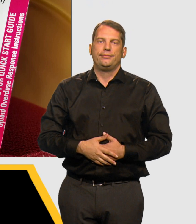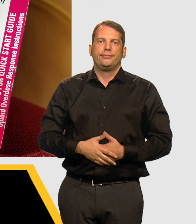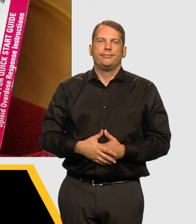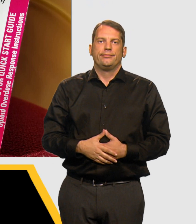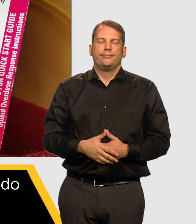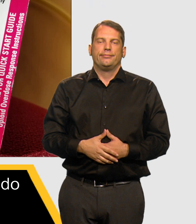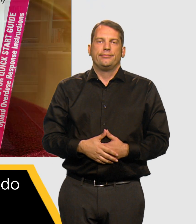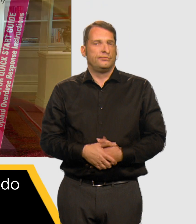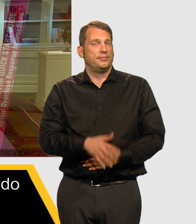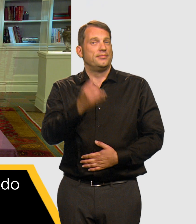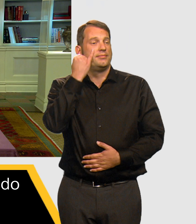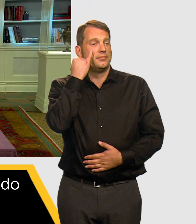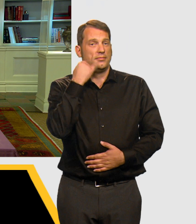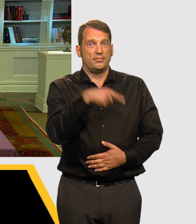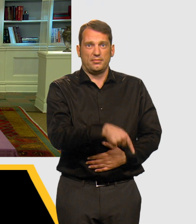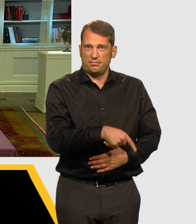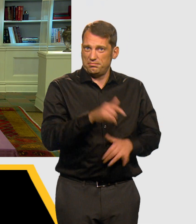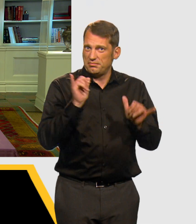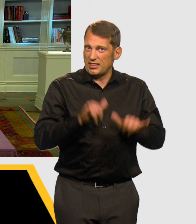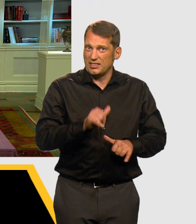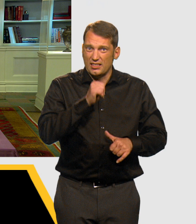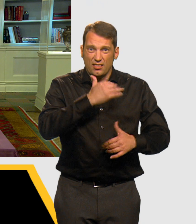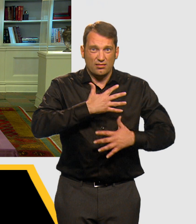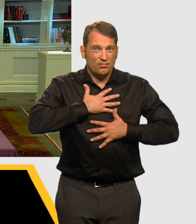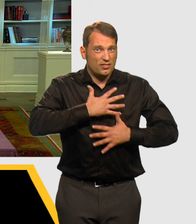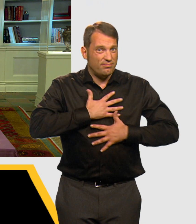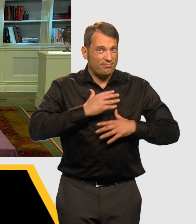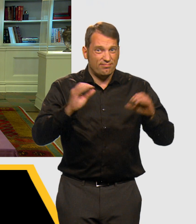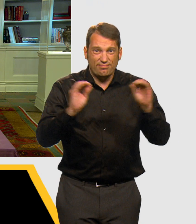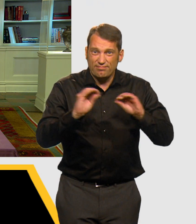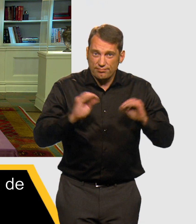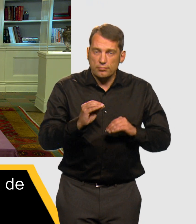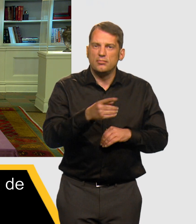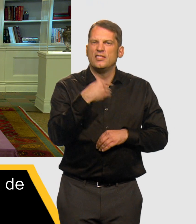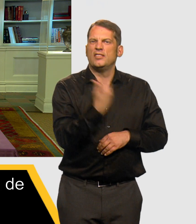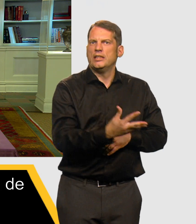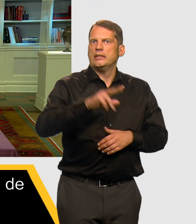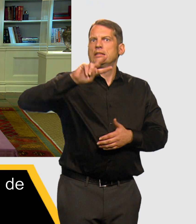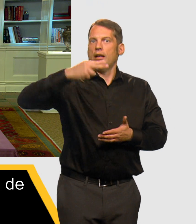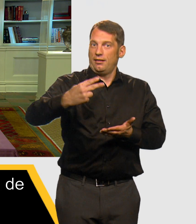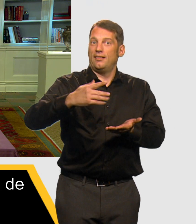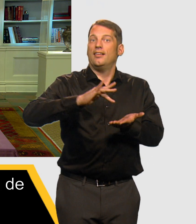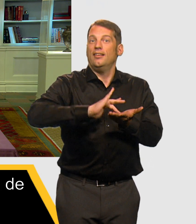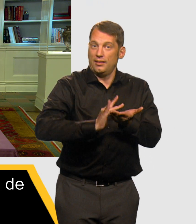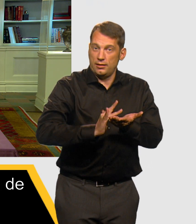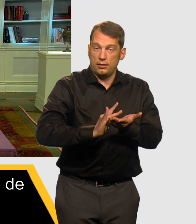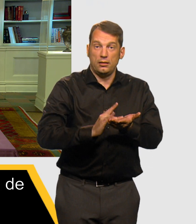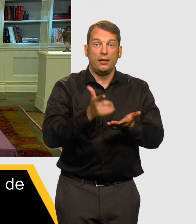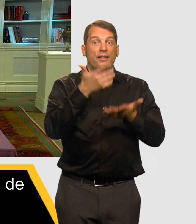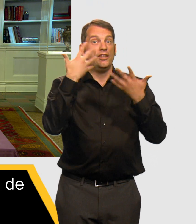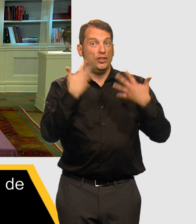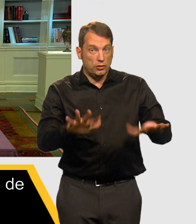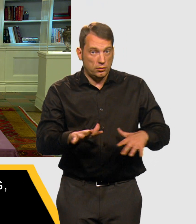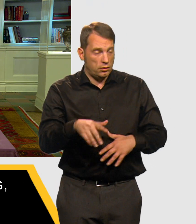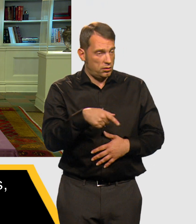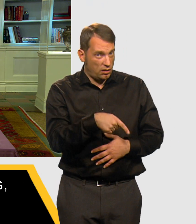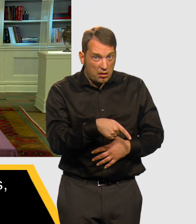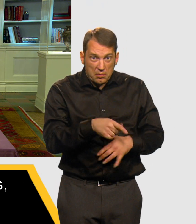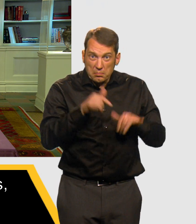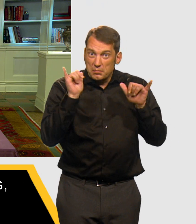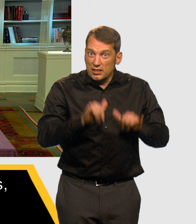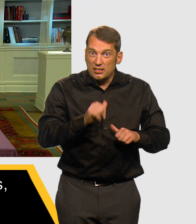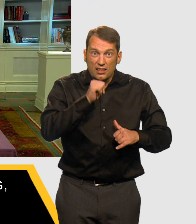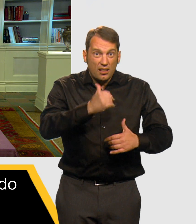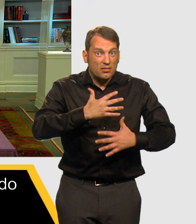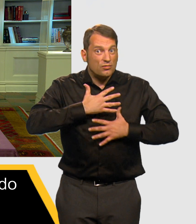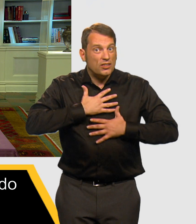naloxone. If the person has not started breathing again on their own, administer the second dose of naloxone. After the